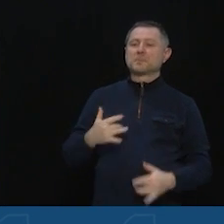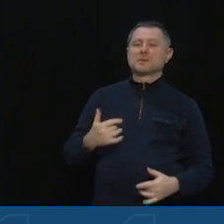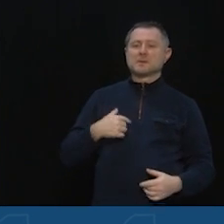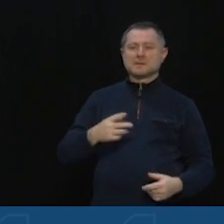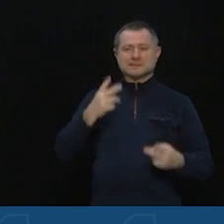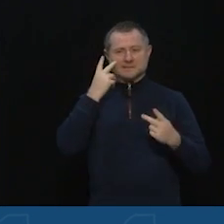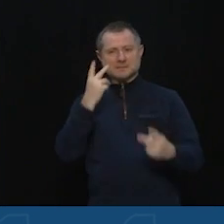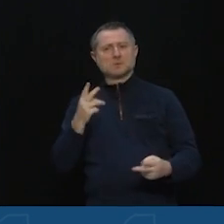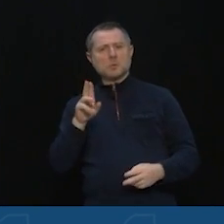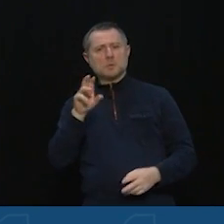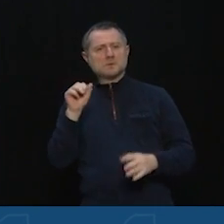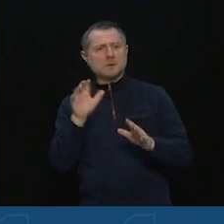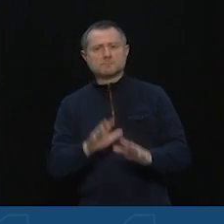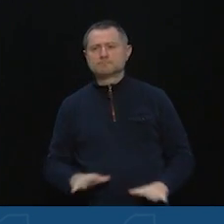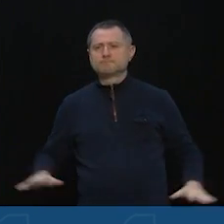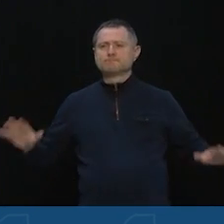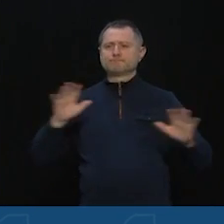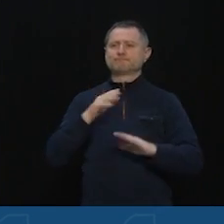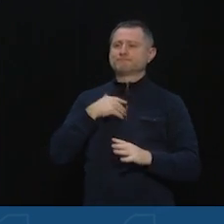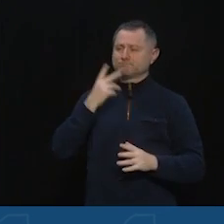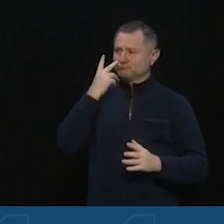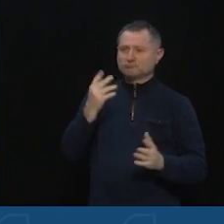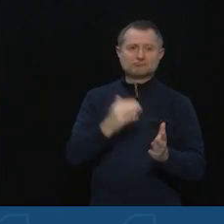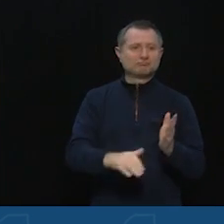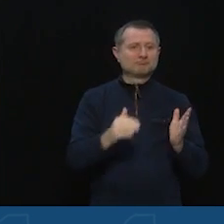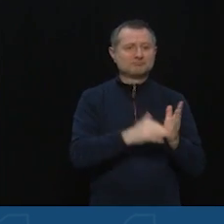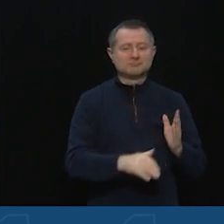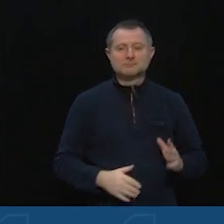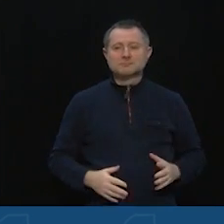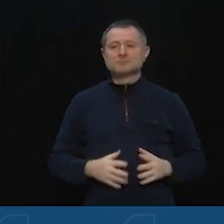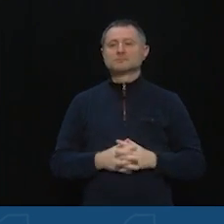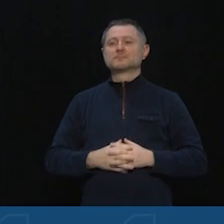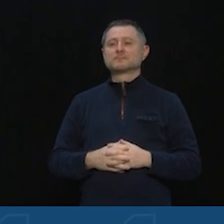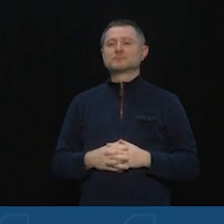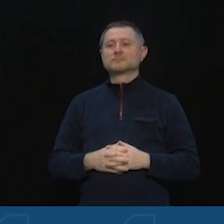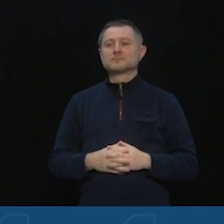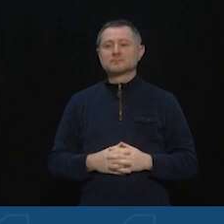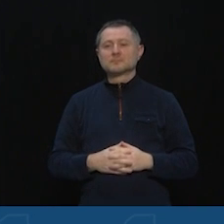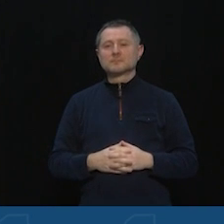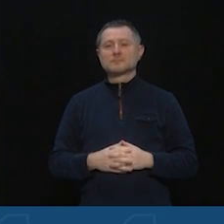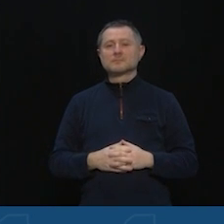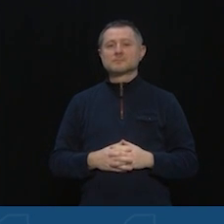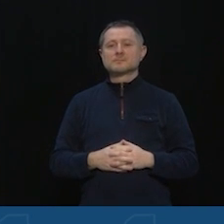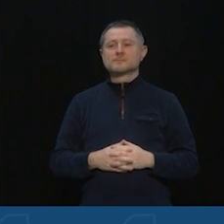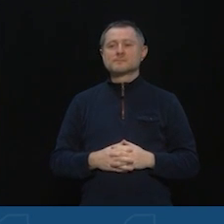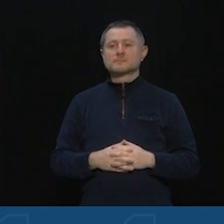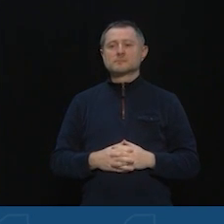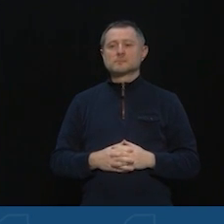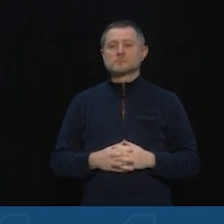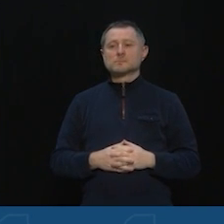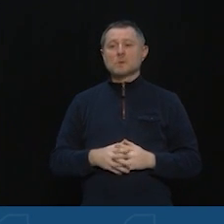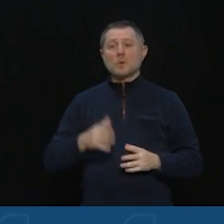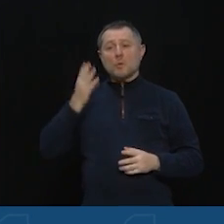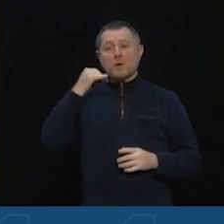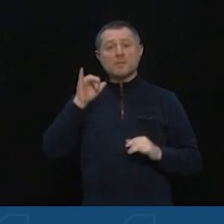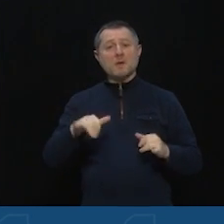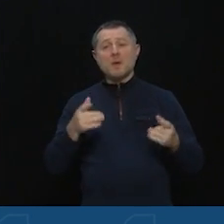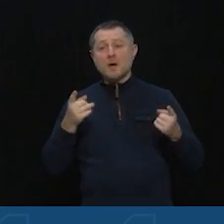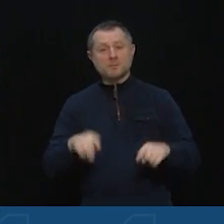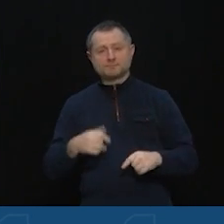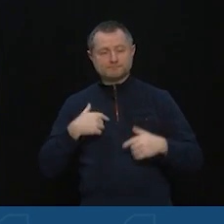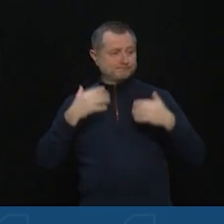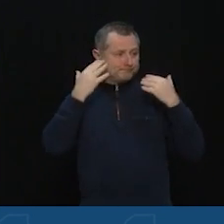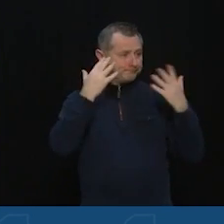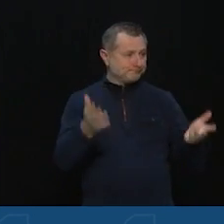in the United States generally. I can't tell you exactly what might account for that. As you know,